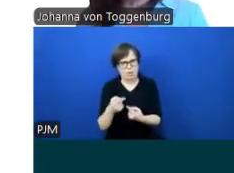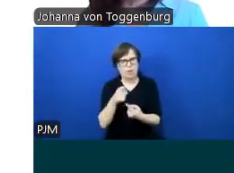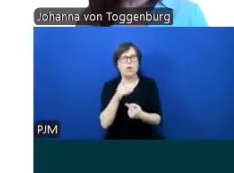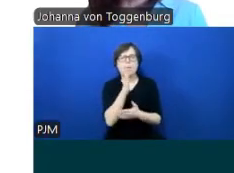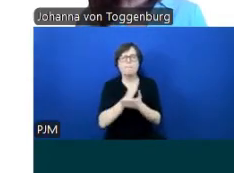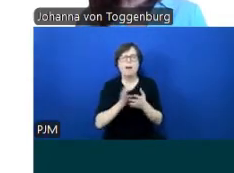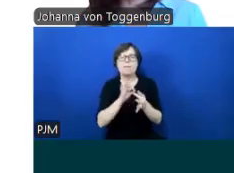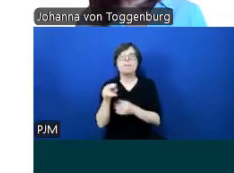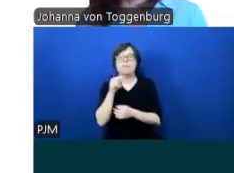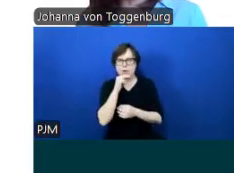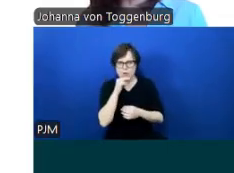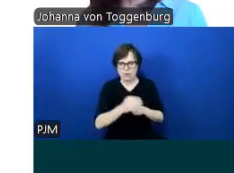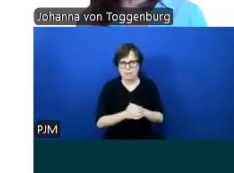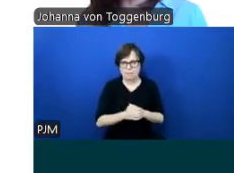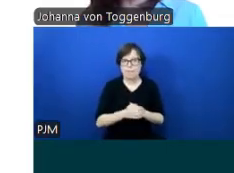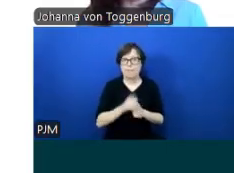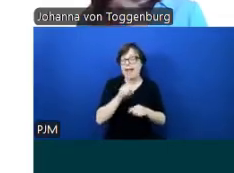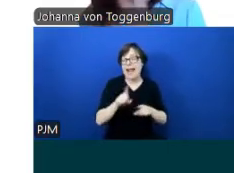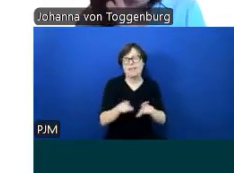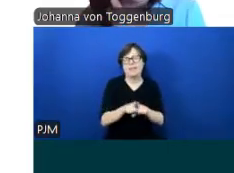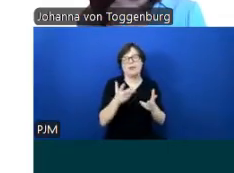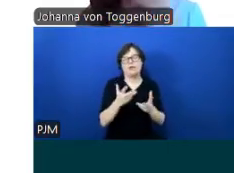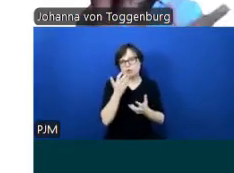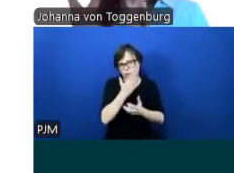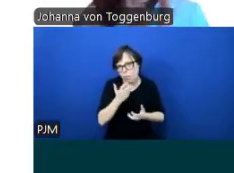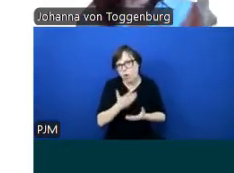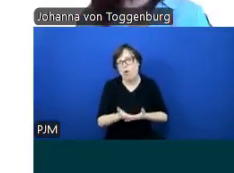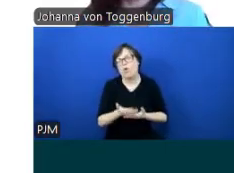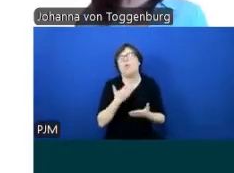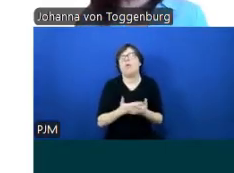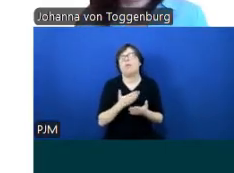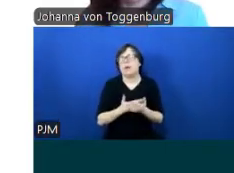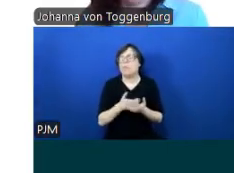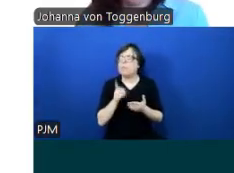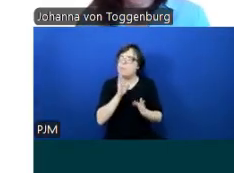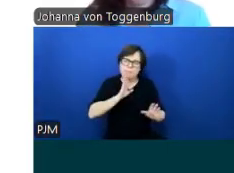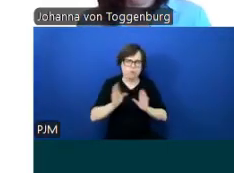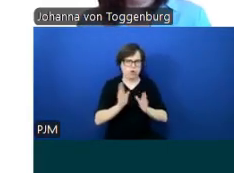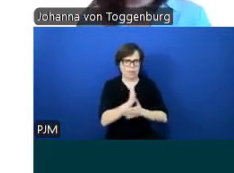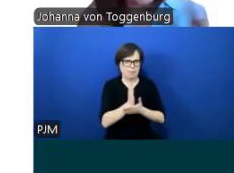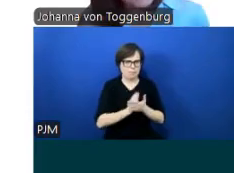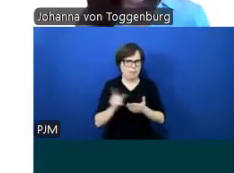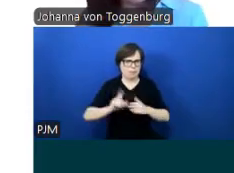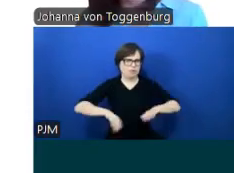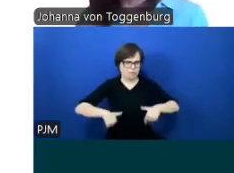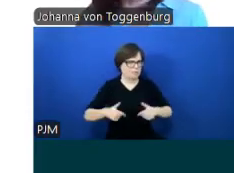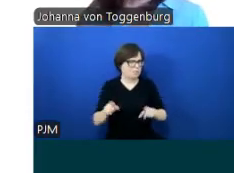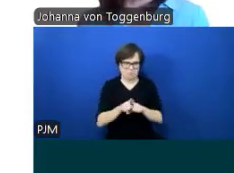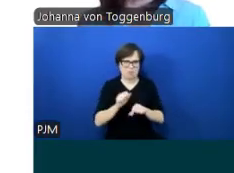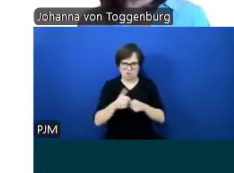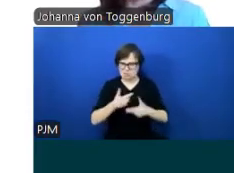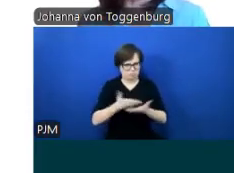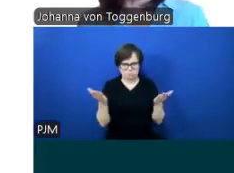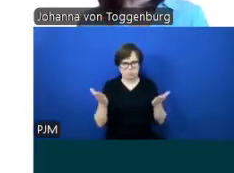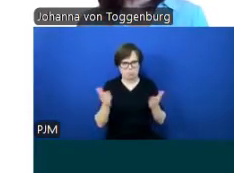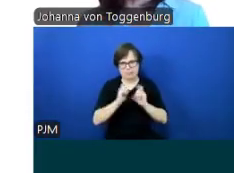to the water, so but also to the heat. So the same maps are available in Switzerland, luckily for the